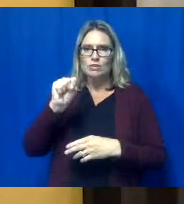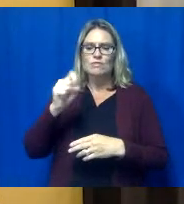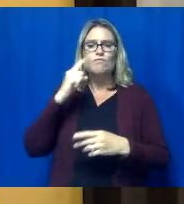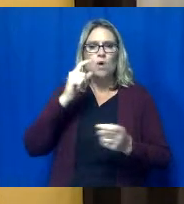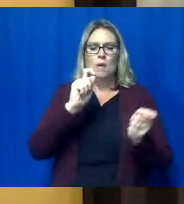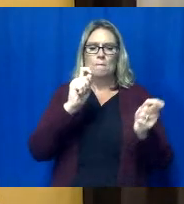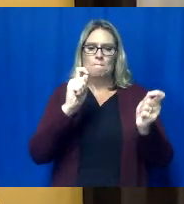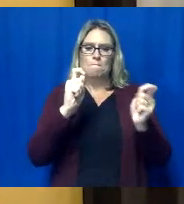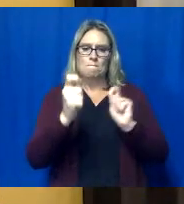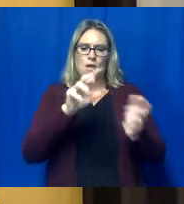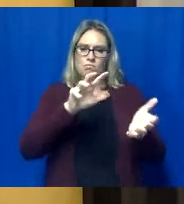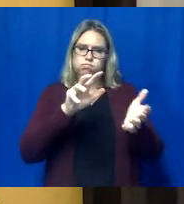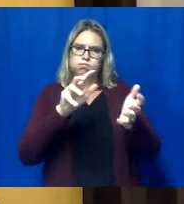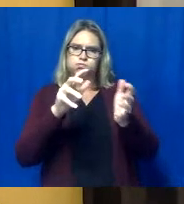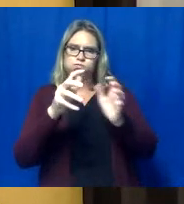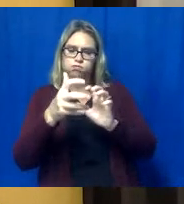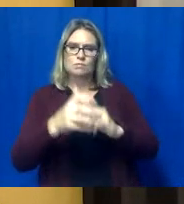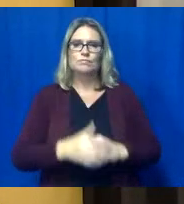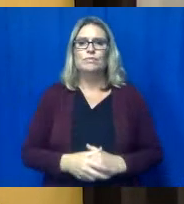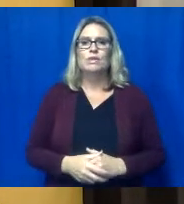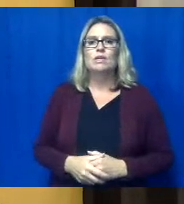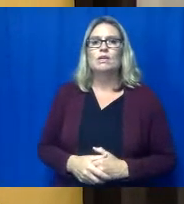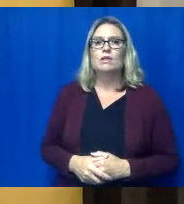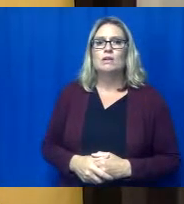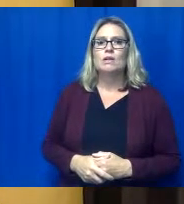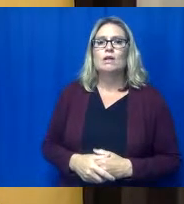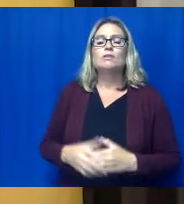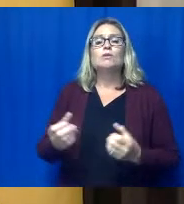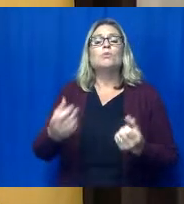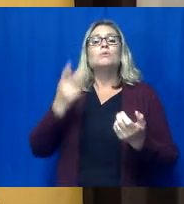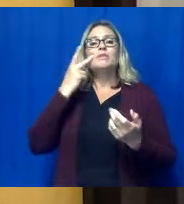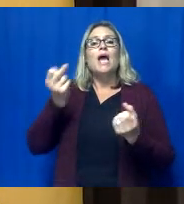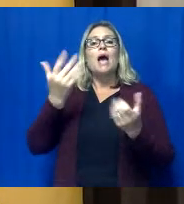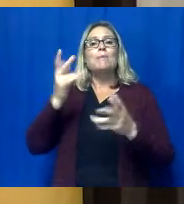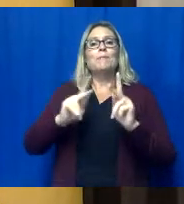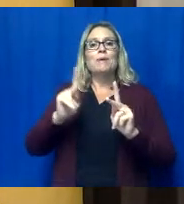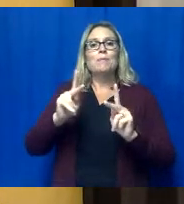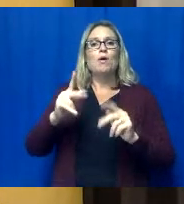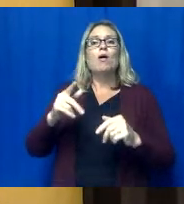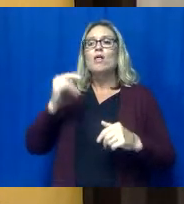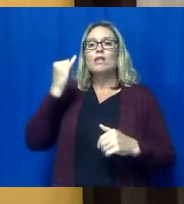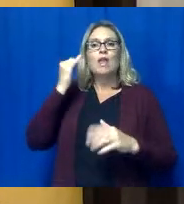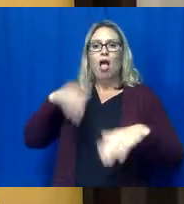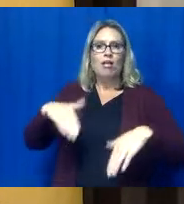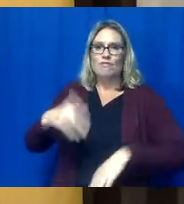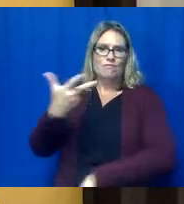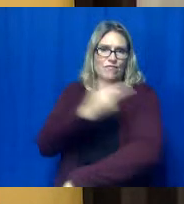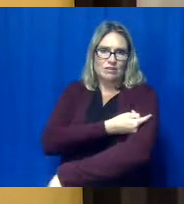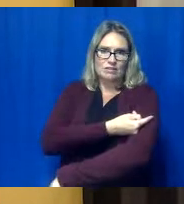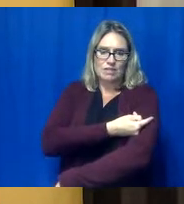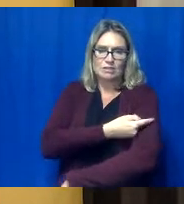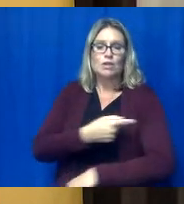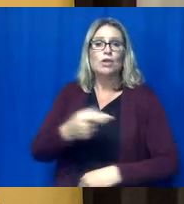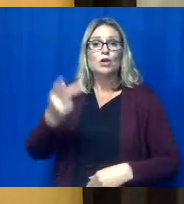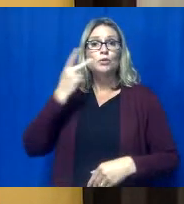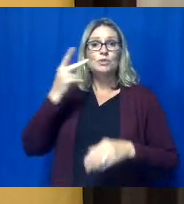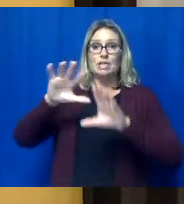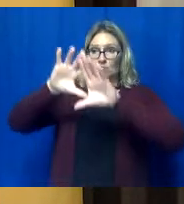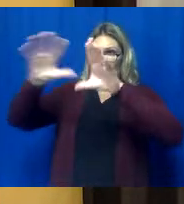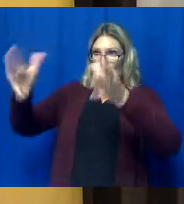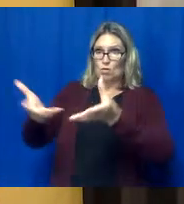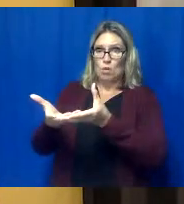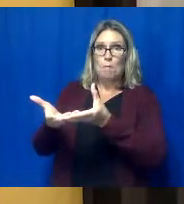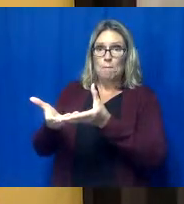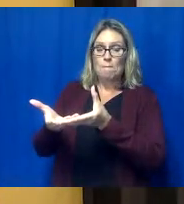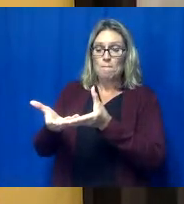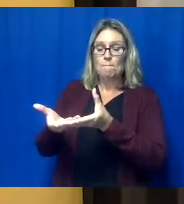number of people that are unprotected by vaccination and public health measures. So if you look around the globe, where